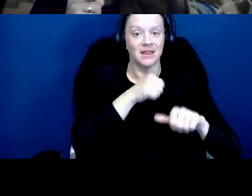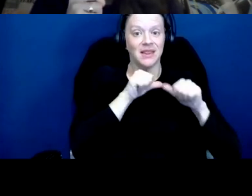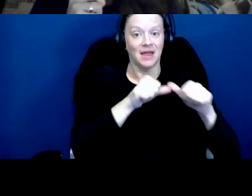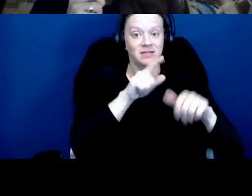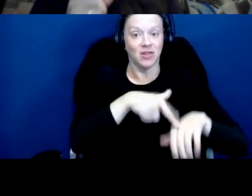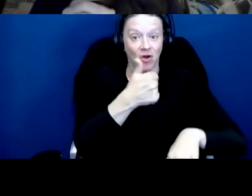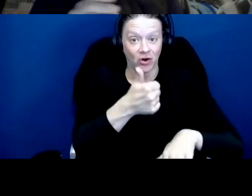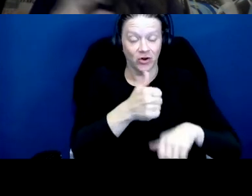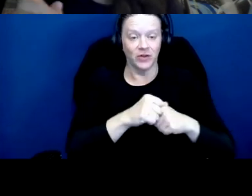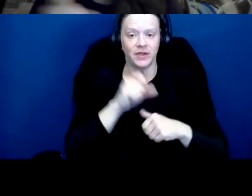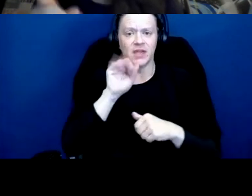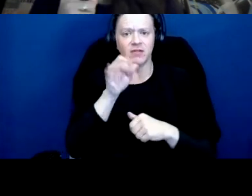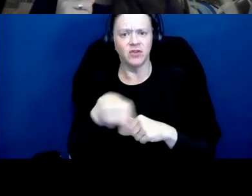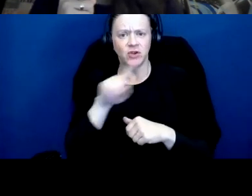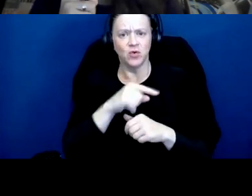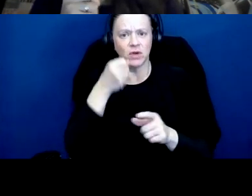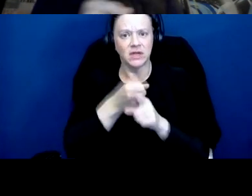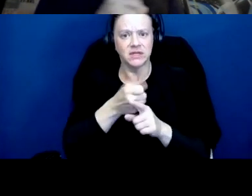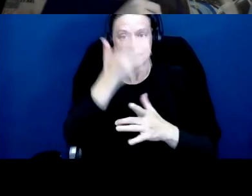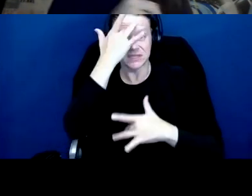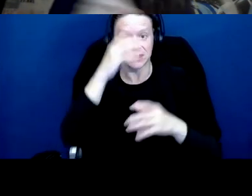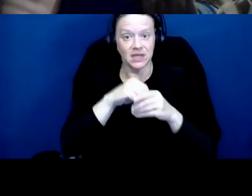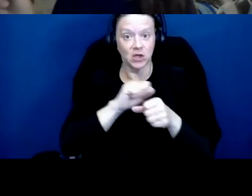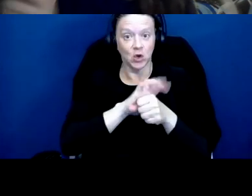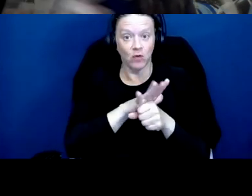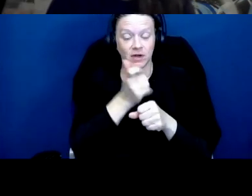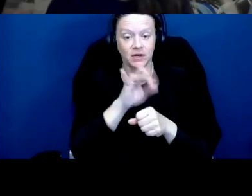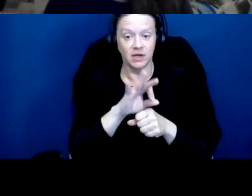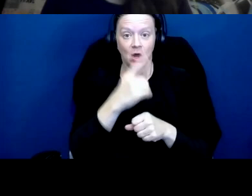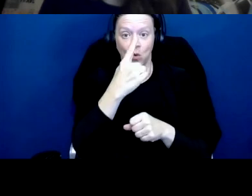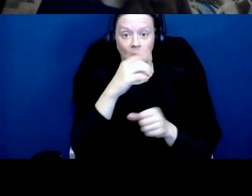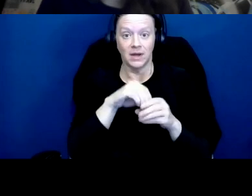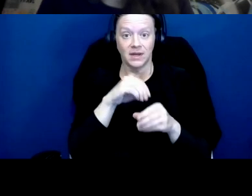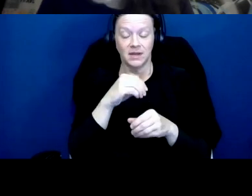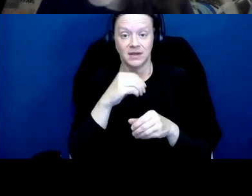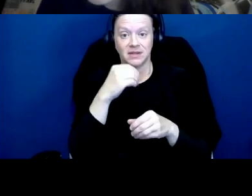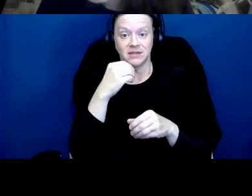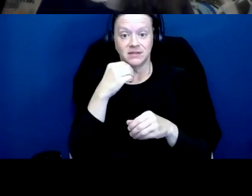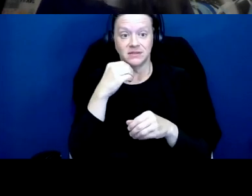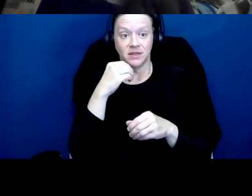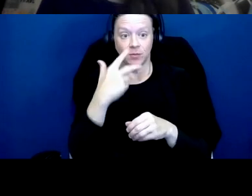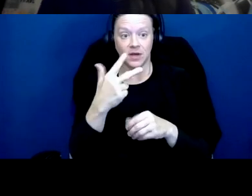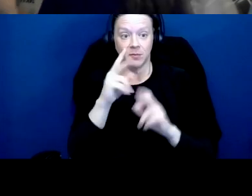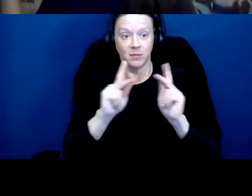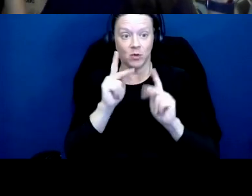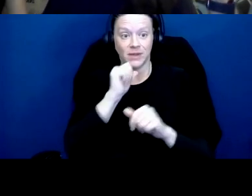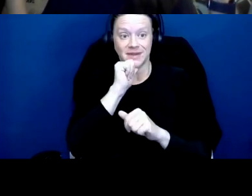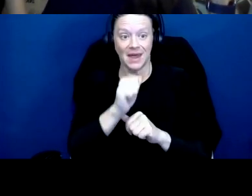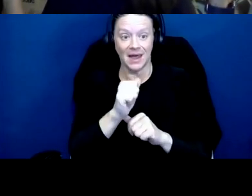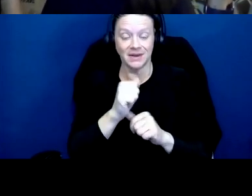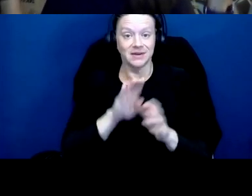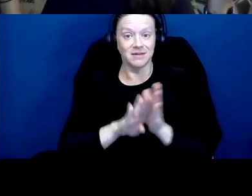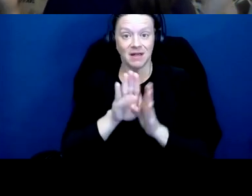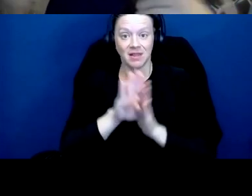COVID, 1 in 3 people will not develop any immunity at all. So It's